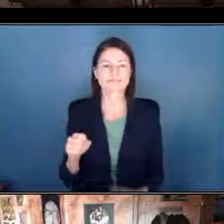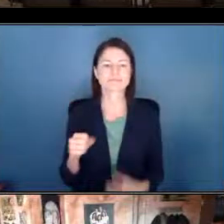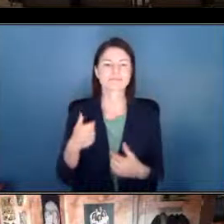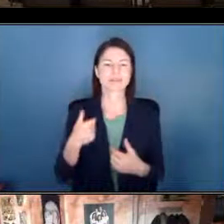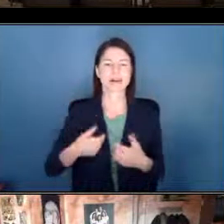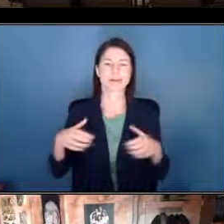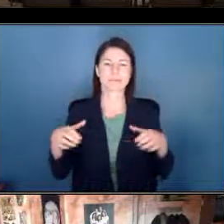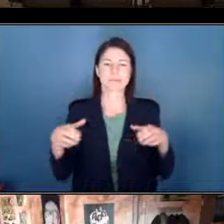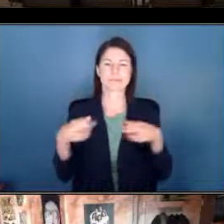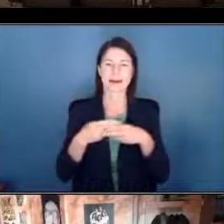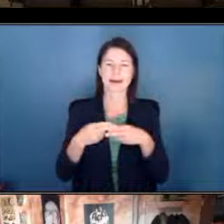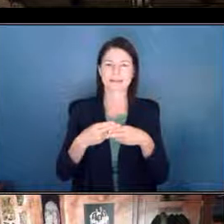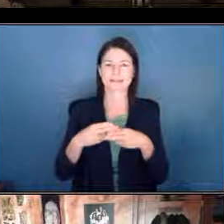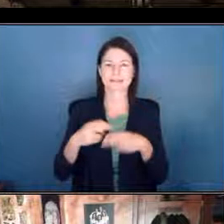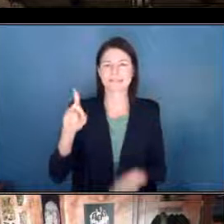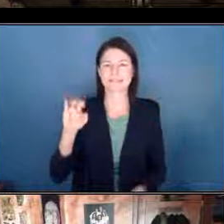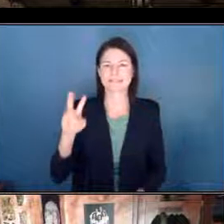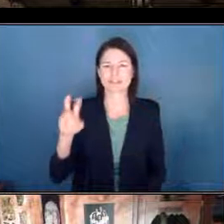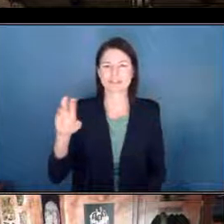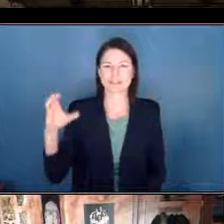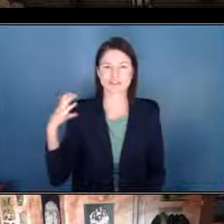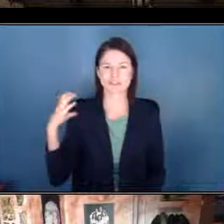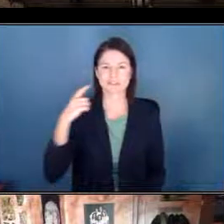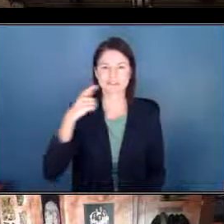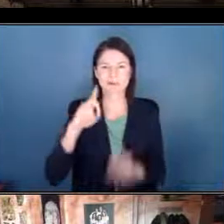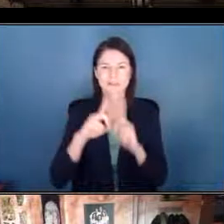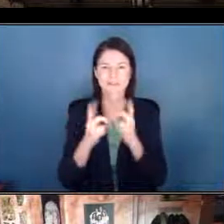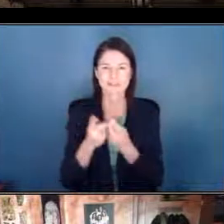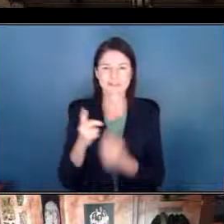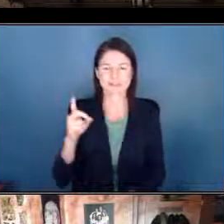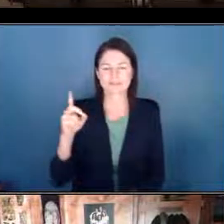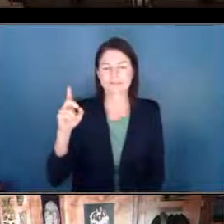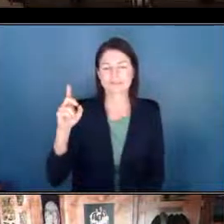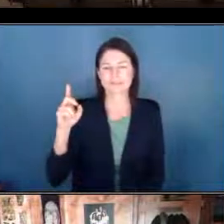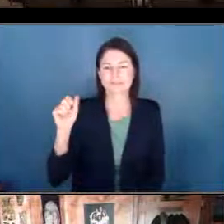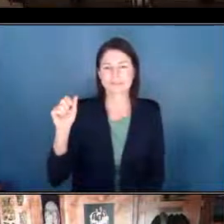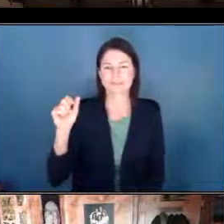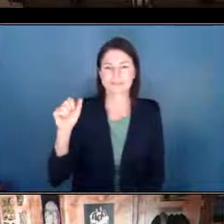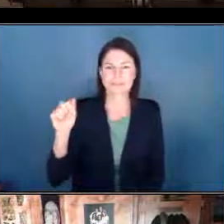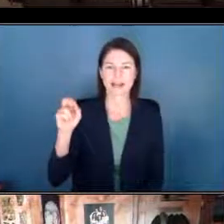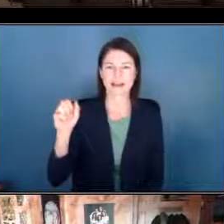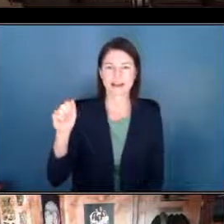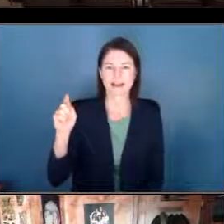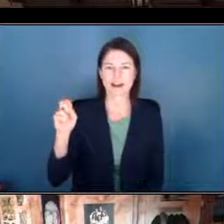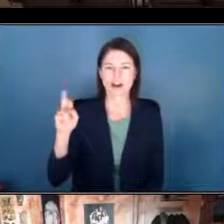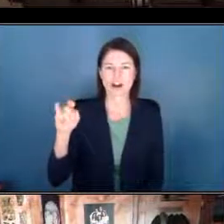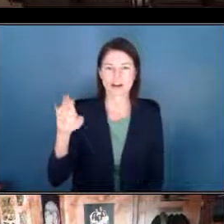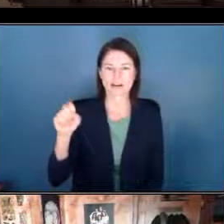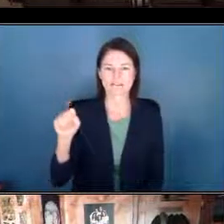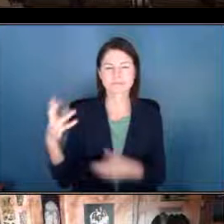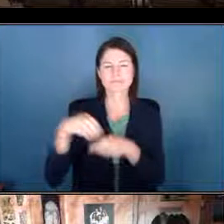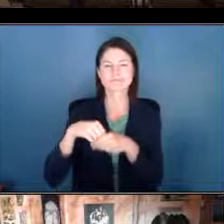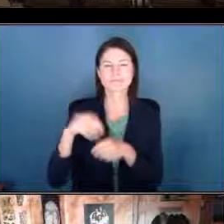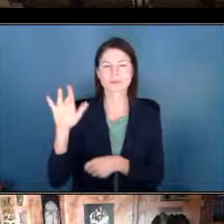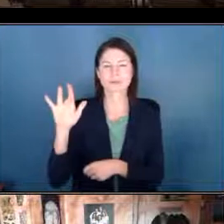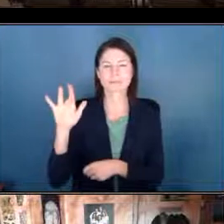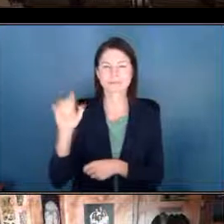the Division Chief for the Division of Aeronautics. The Division of Aeronautics roughly includes about 25